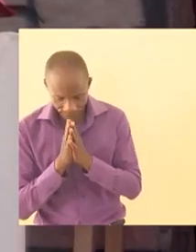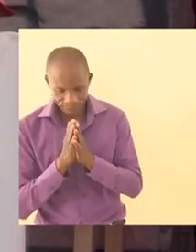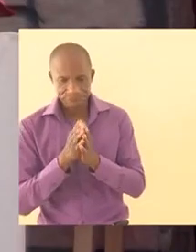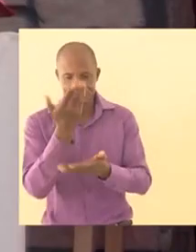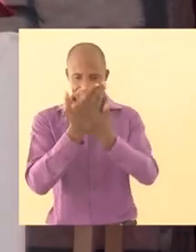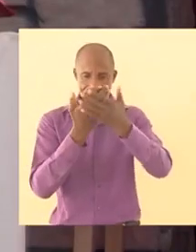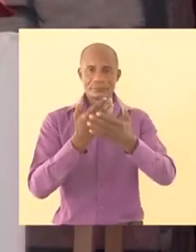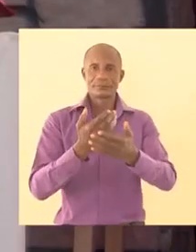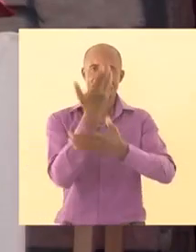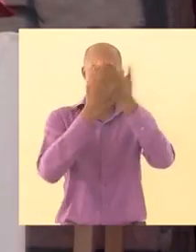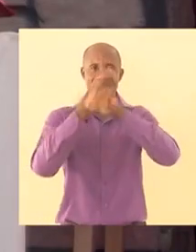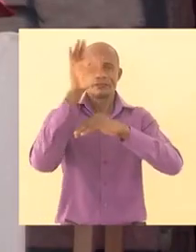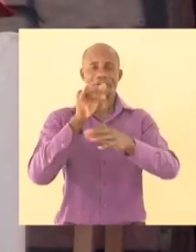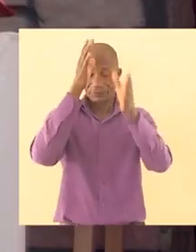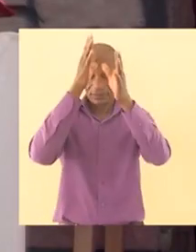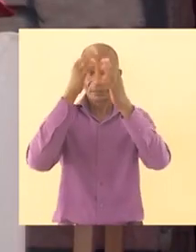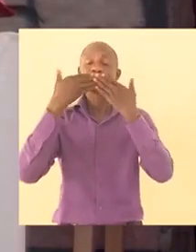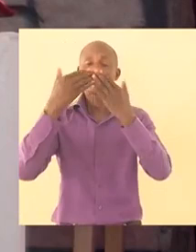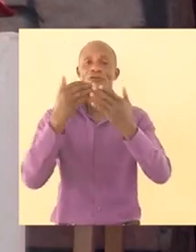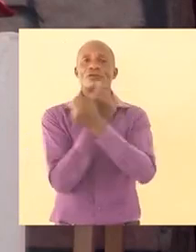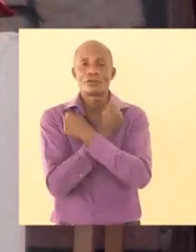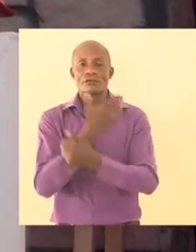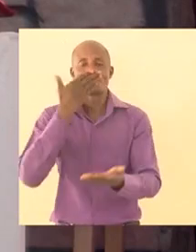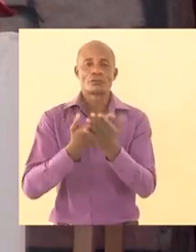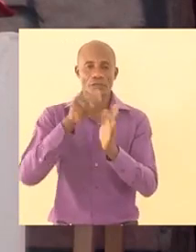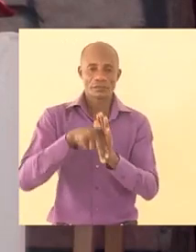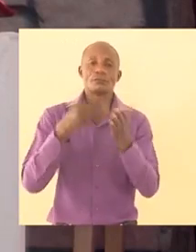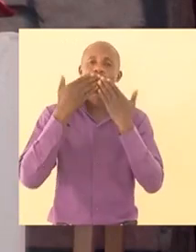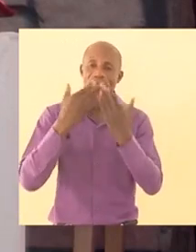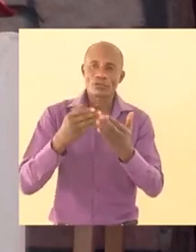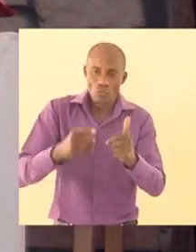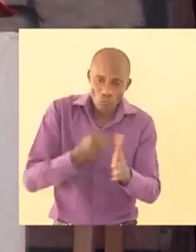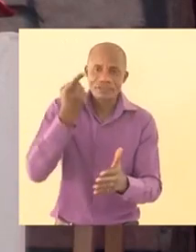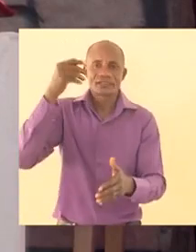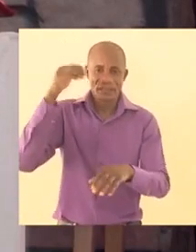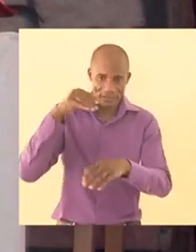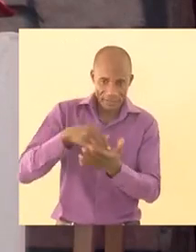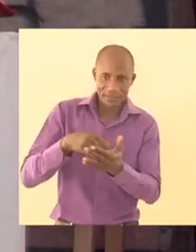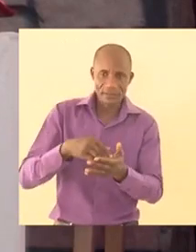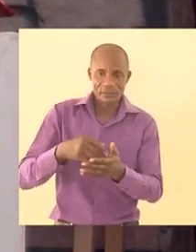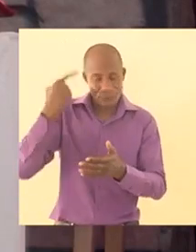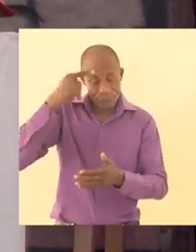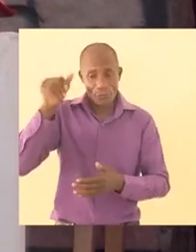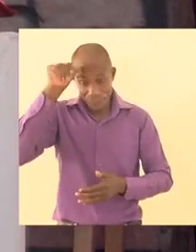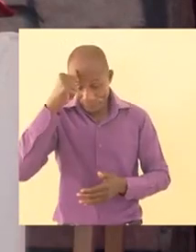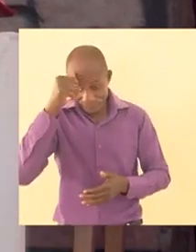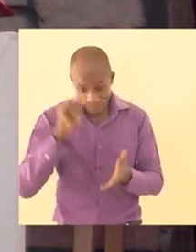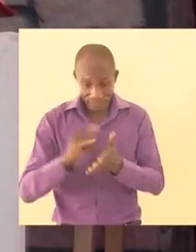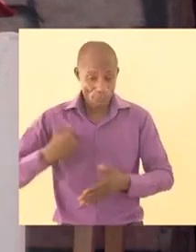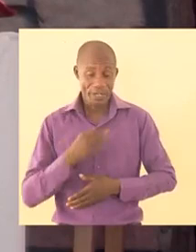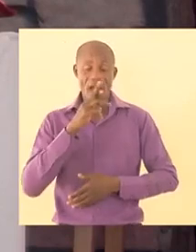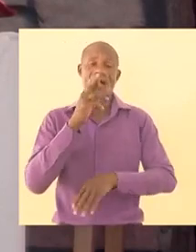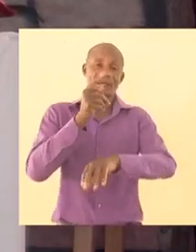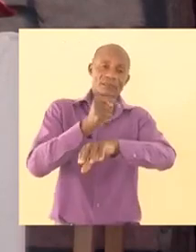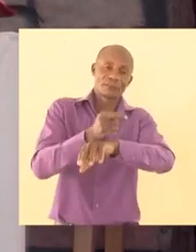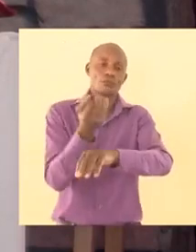Heavenly Father, we thank you, we praise you, we glorify your holy name. Thank you for your love and your goodness. Thank you once again for reminding us that we